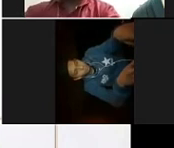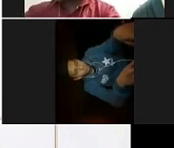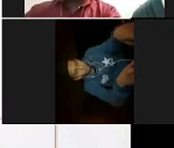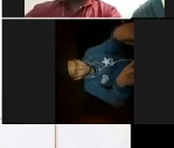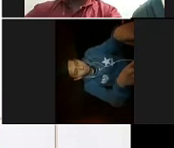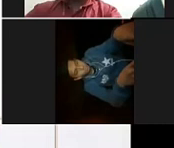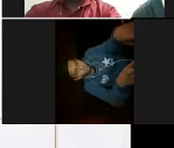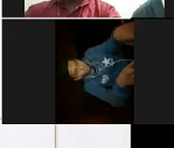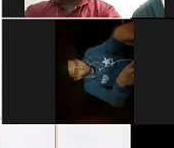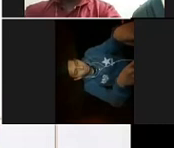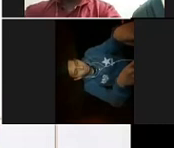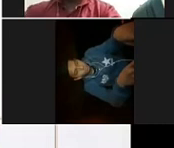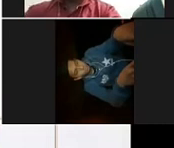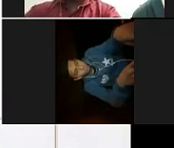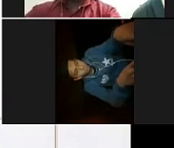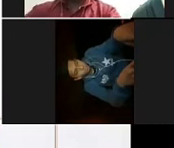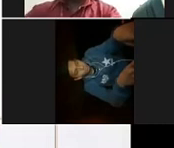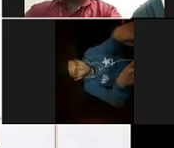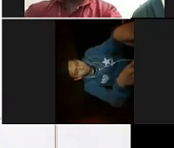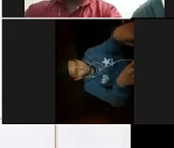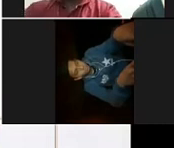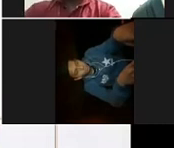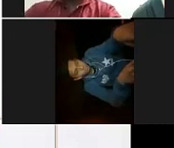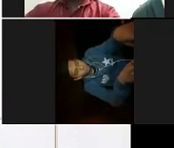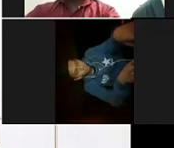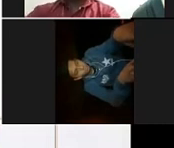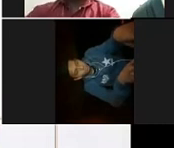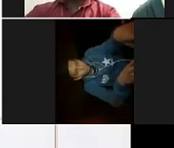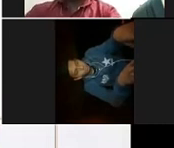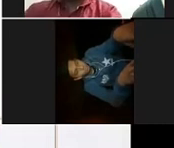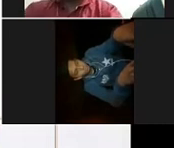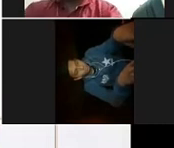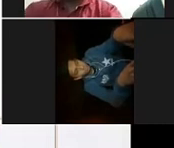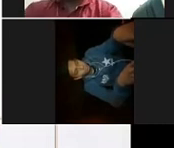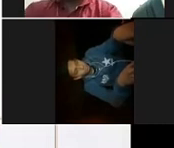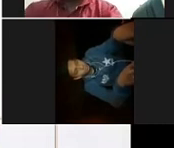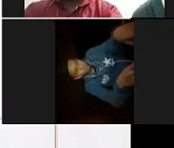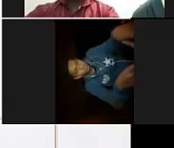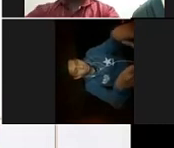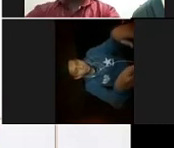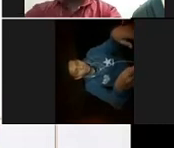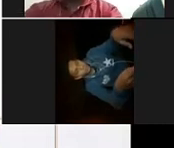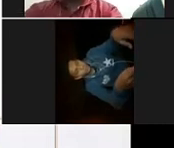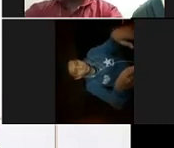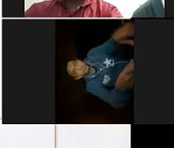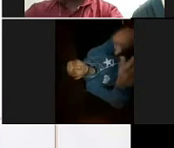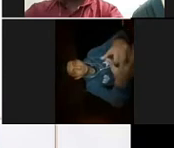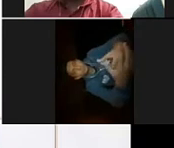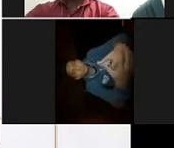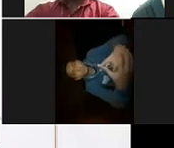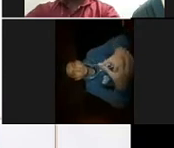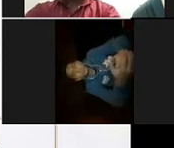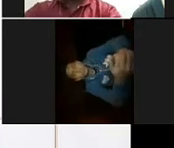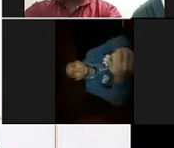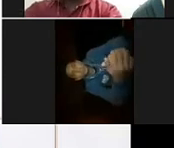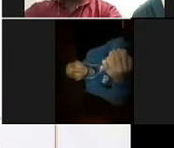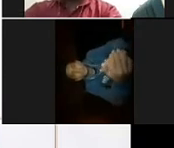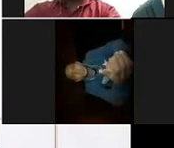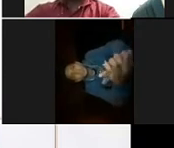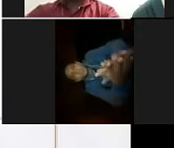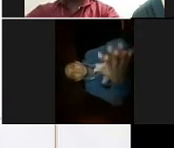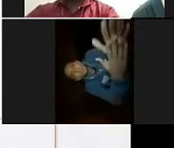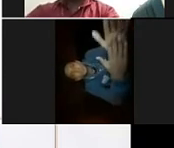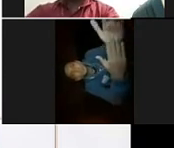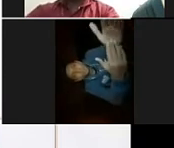today have a high awareness of the importance of organic farming for their own